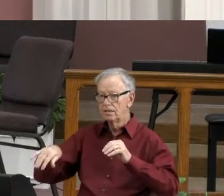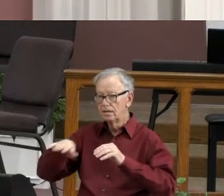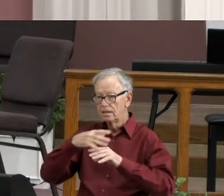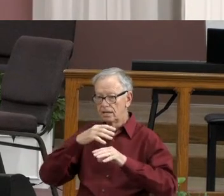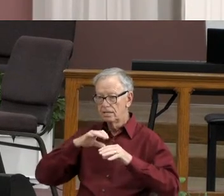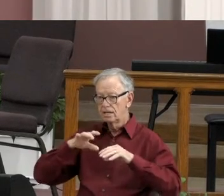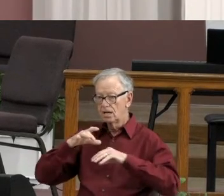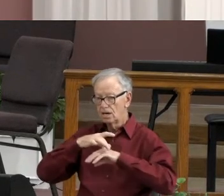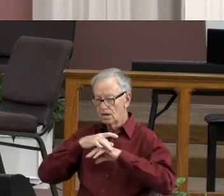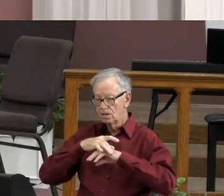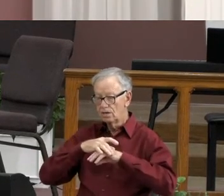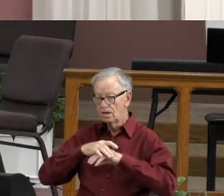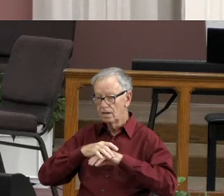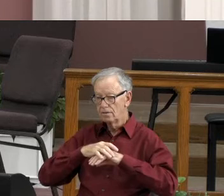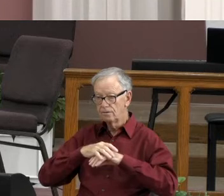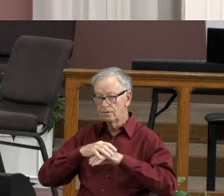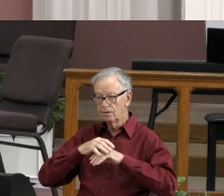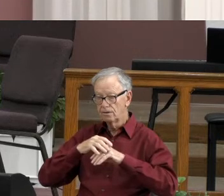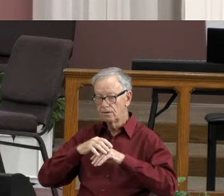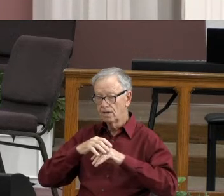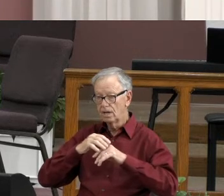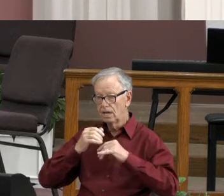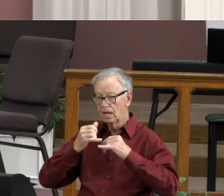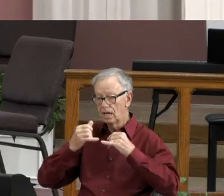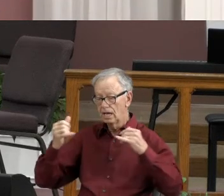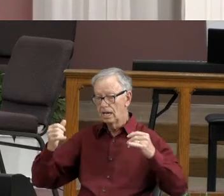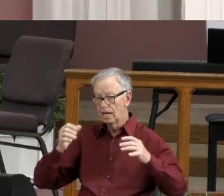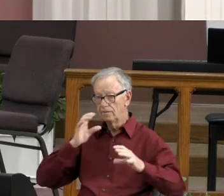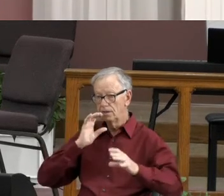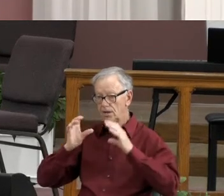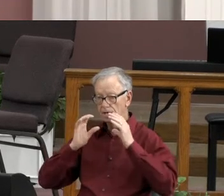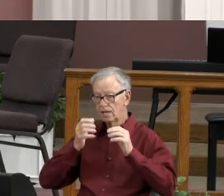have a line of communication with them anymore.